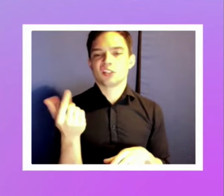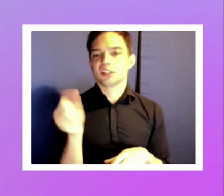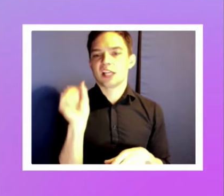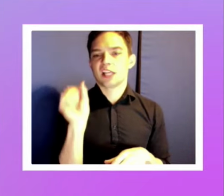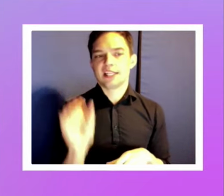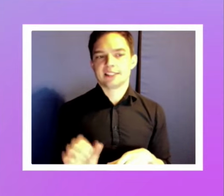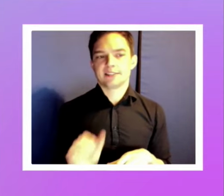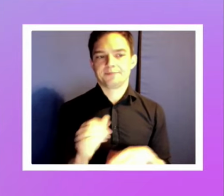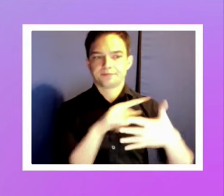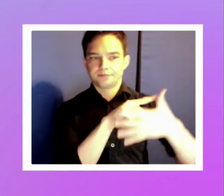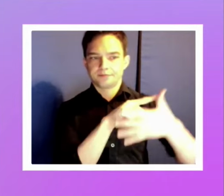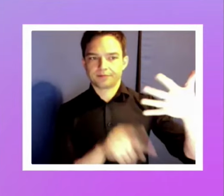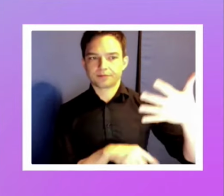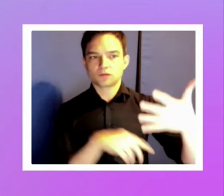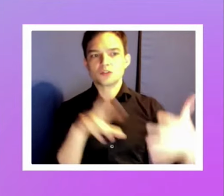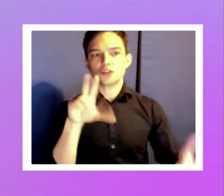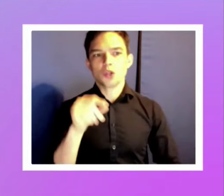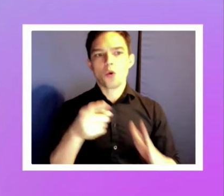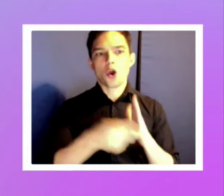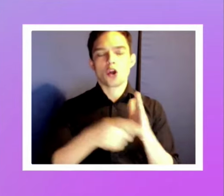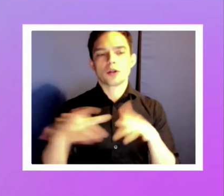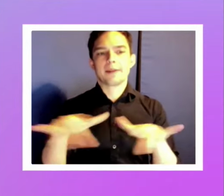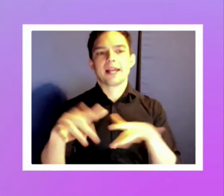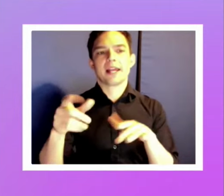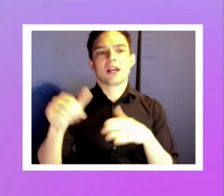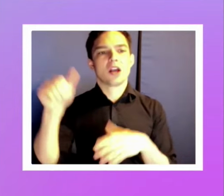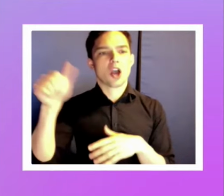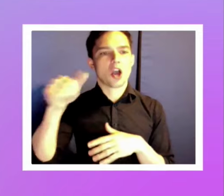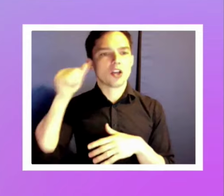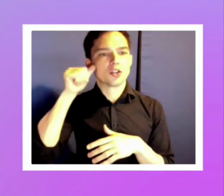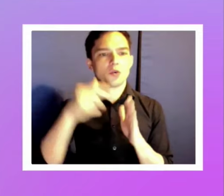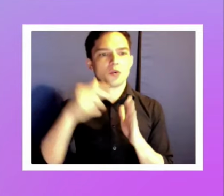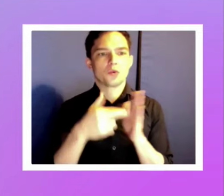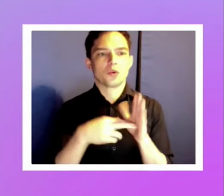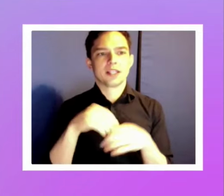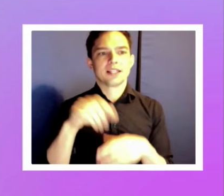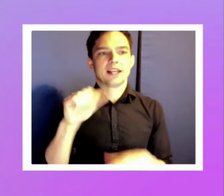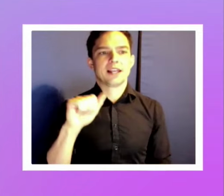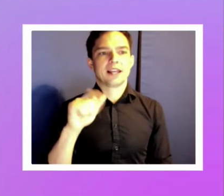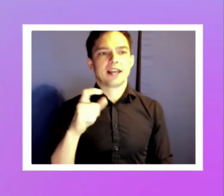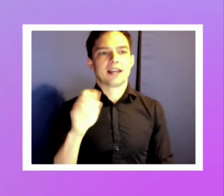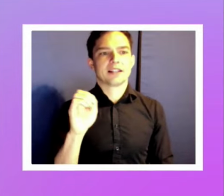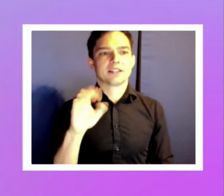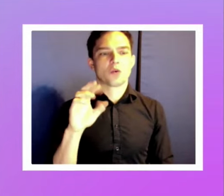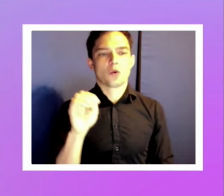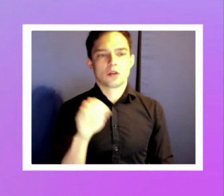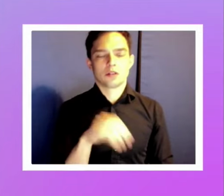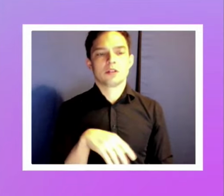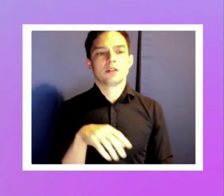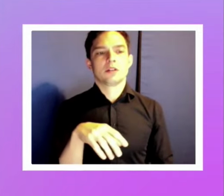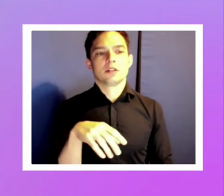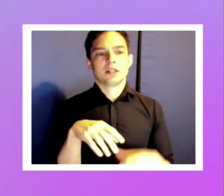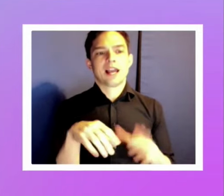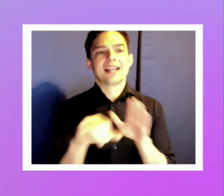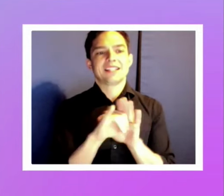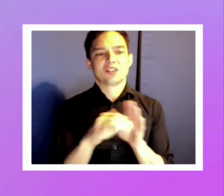out: the no autoplay audio rule in Xcore, the identical link same purpose